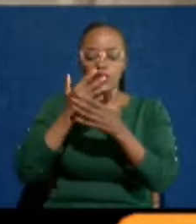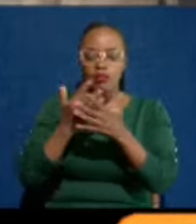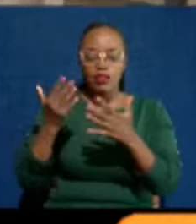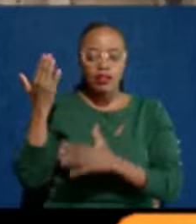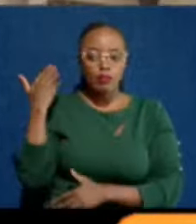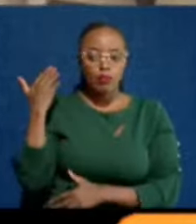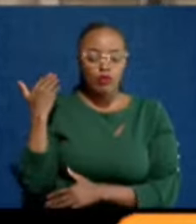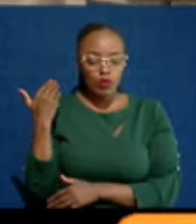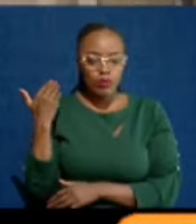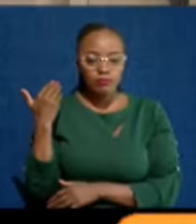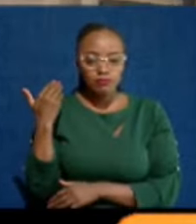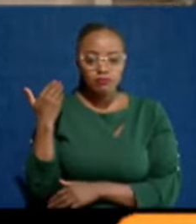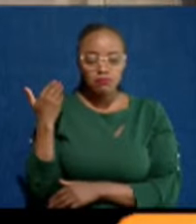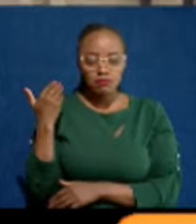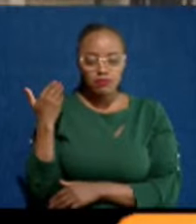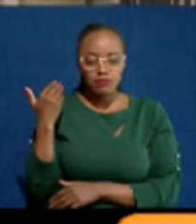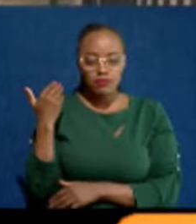And